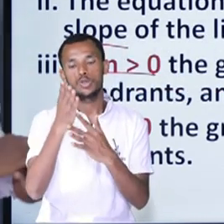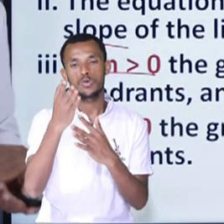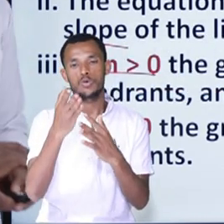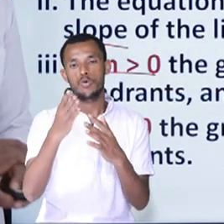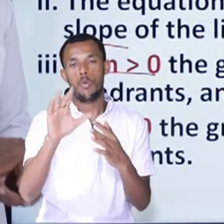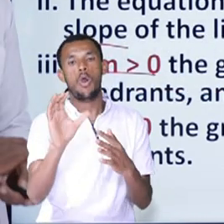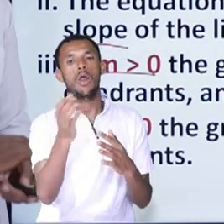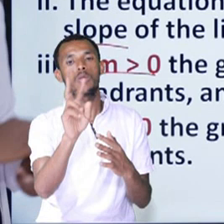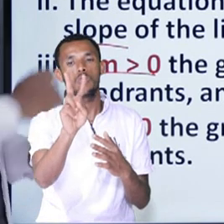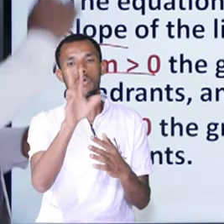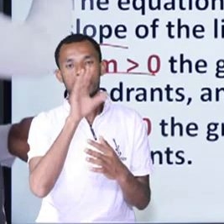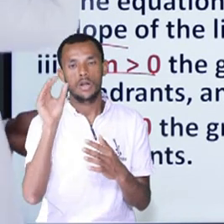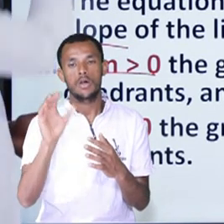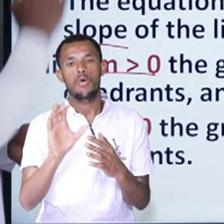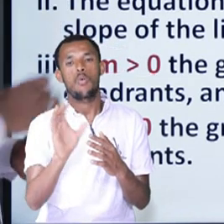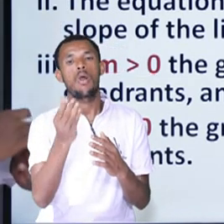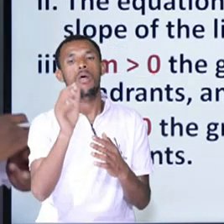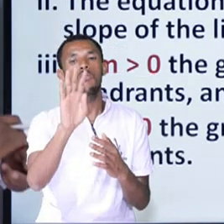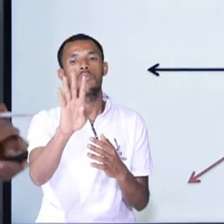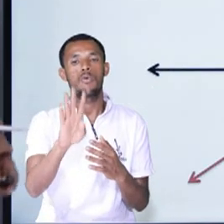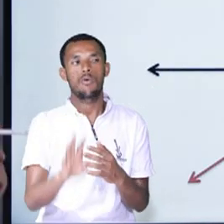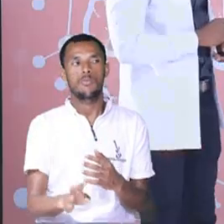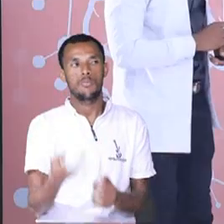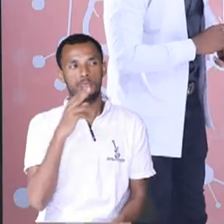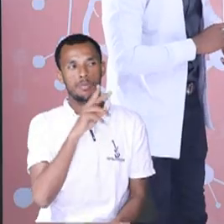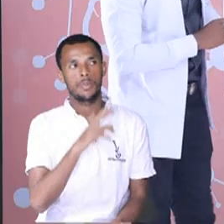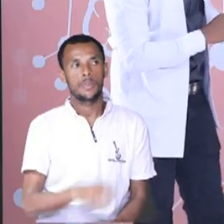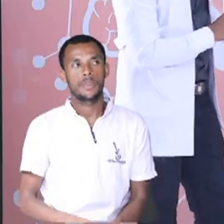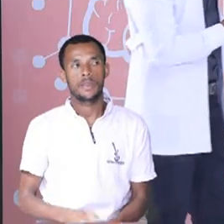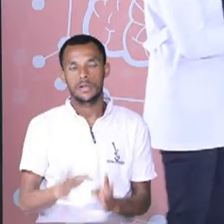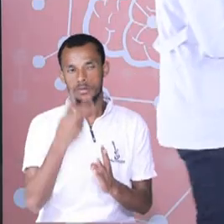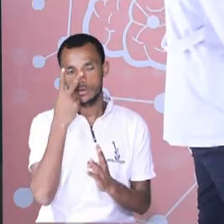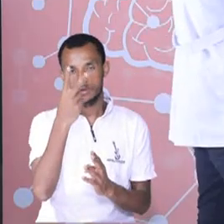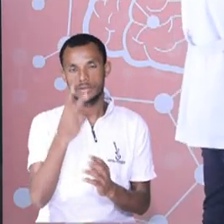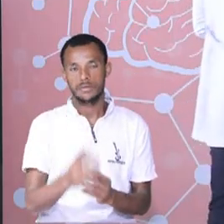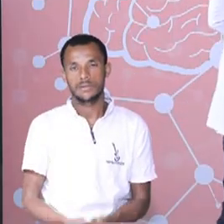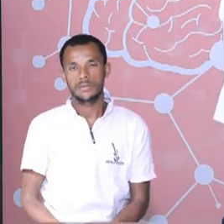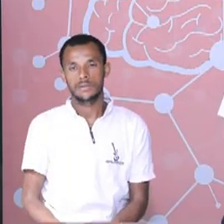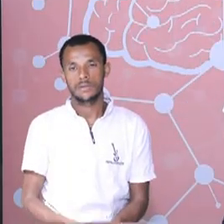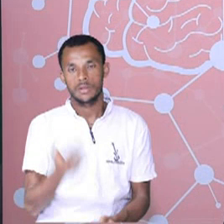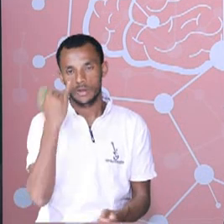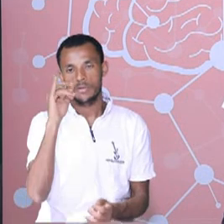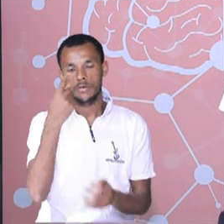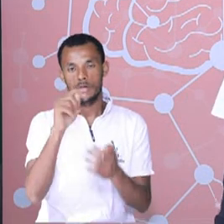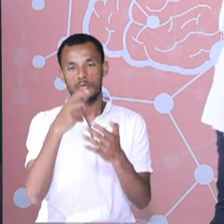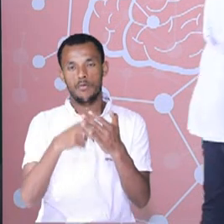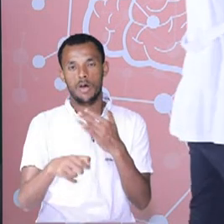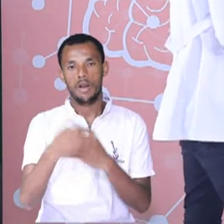2 and quadrant 4. Let's see that. That means if the value